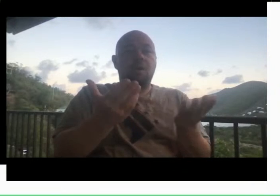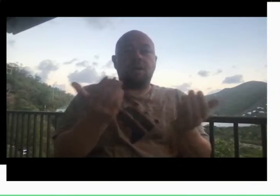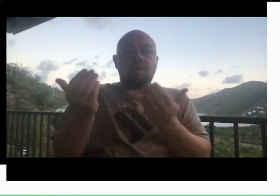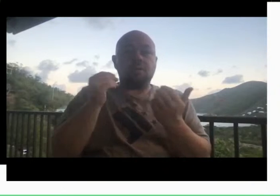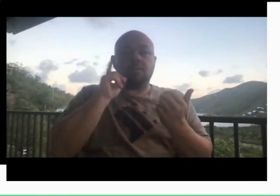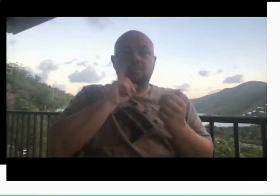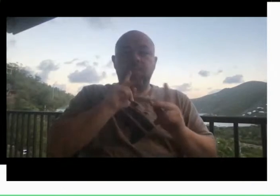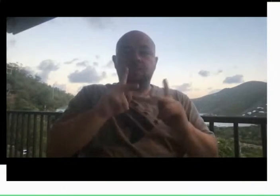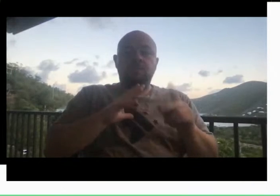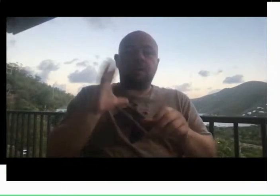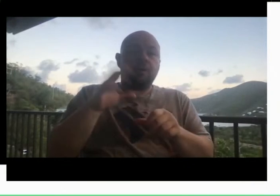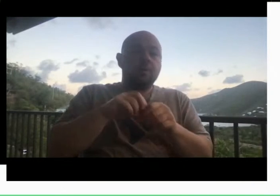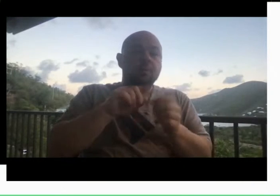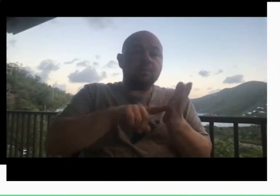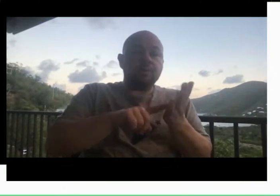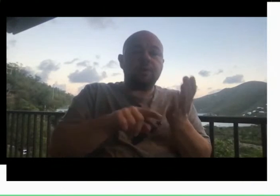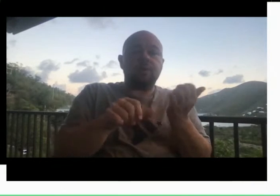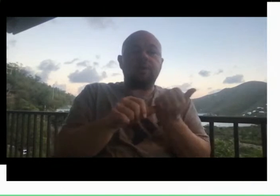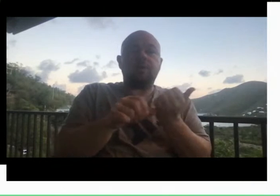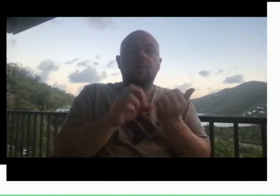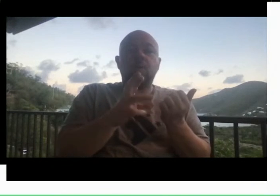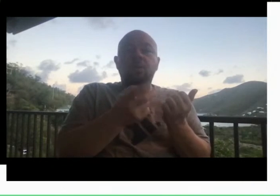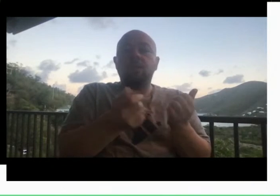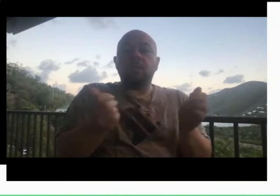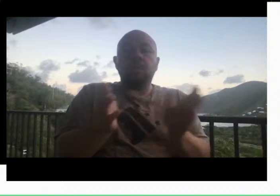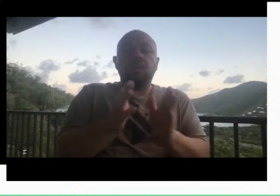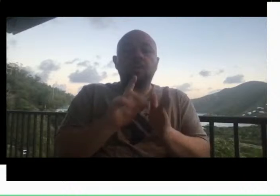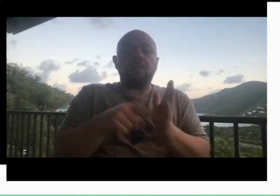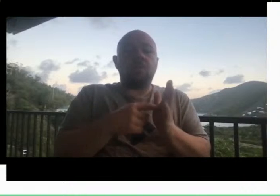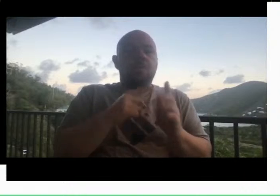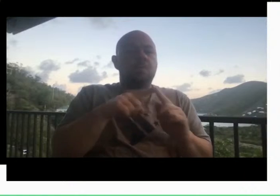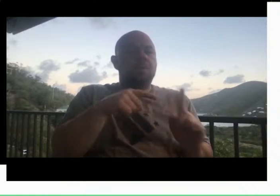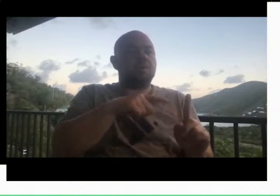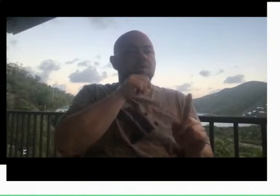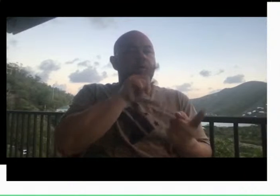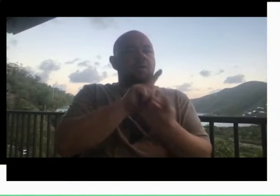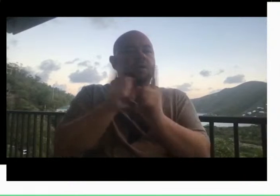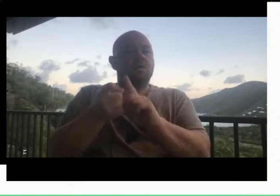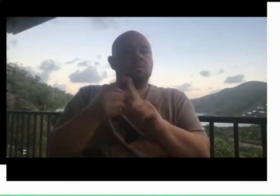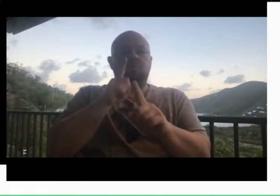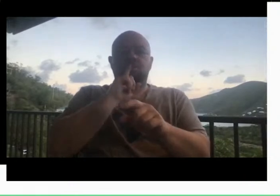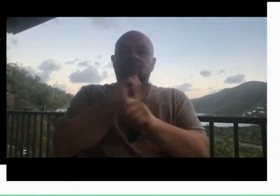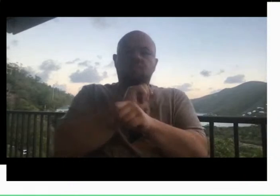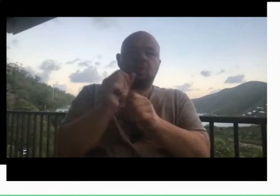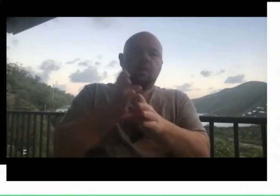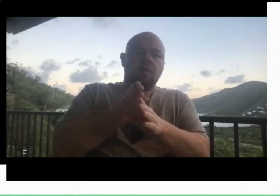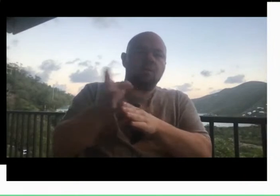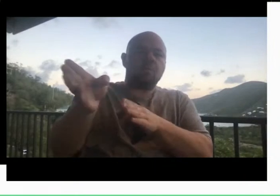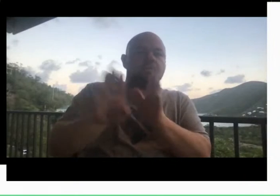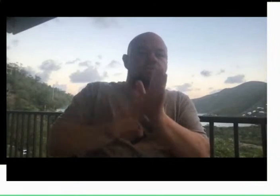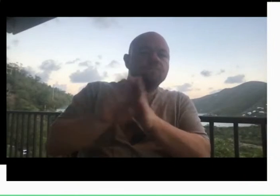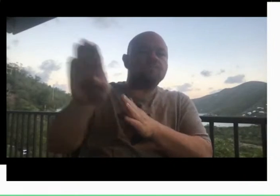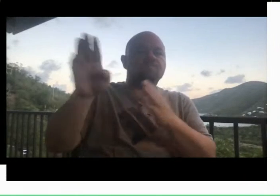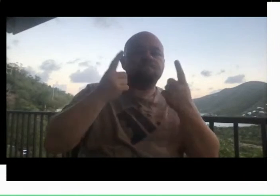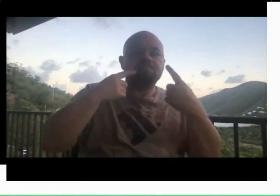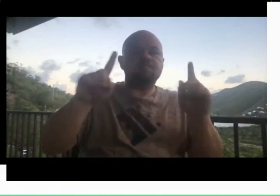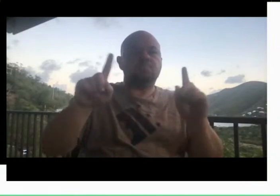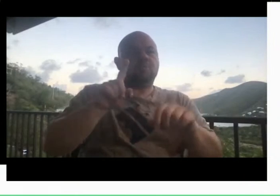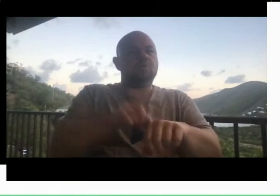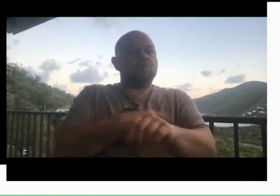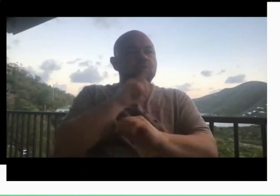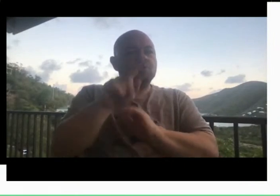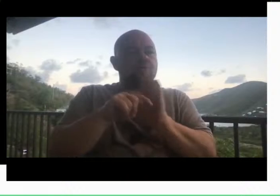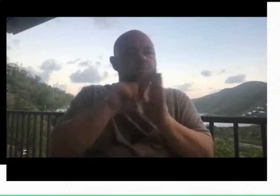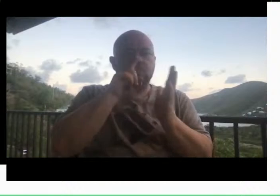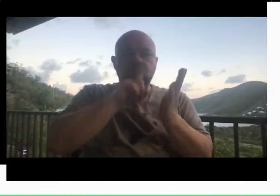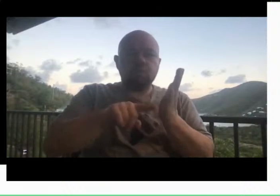and collaborating with deaf folks in research, whether they be a research assistant or a small role, you know, but not taking the